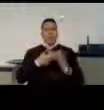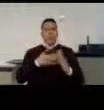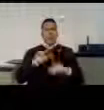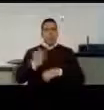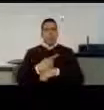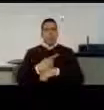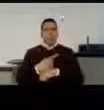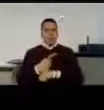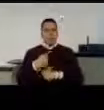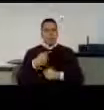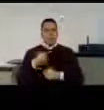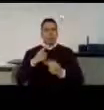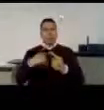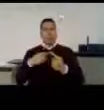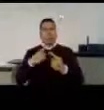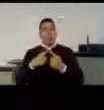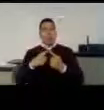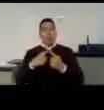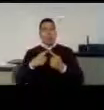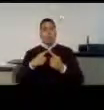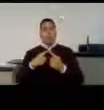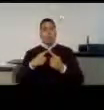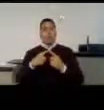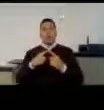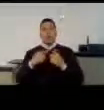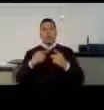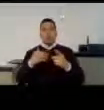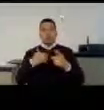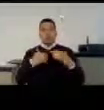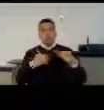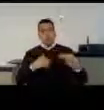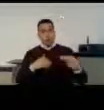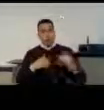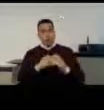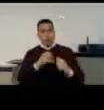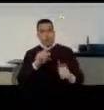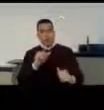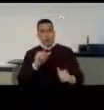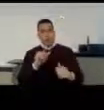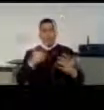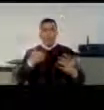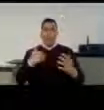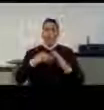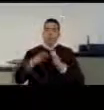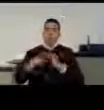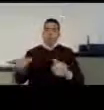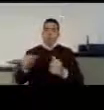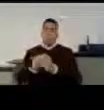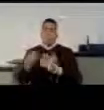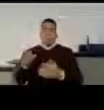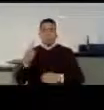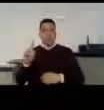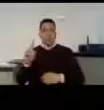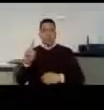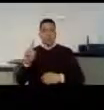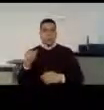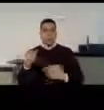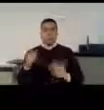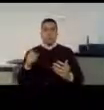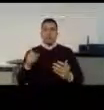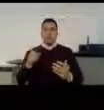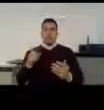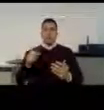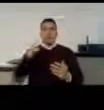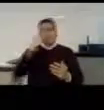day. Because when you have a child with disabilities and you have children without disabilities, you have to